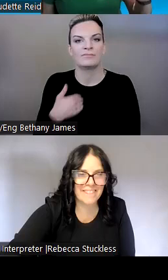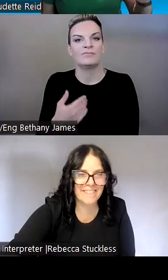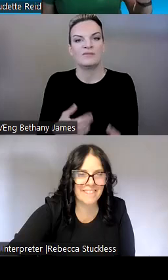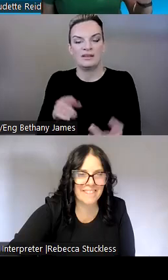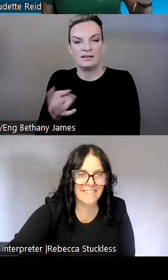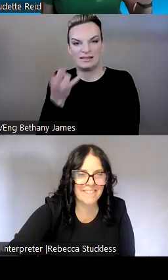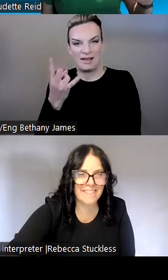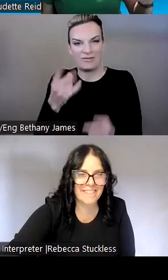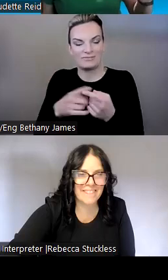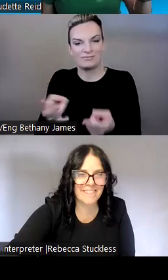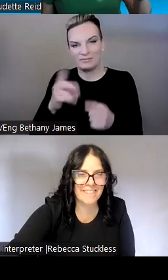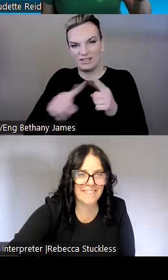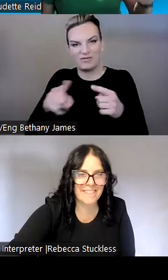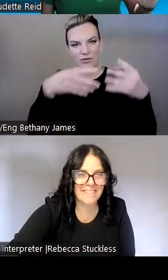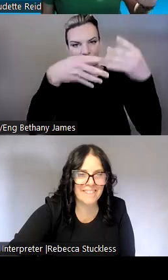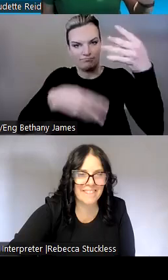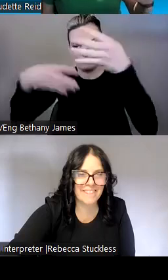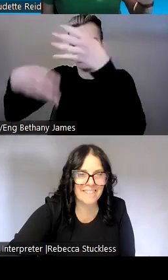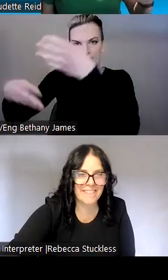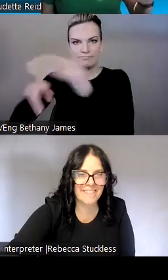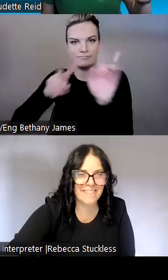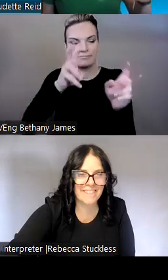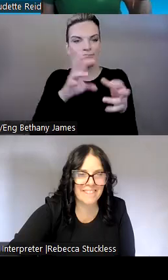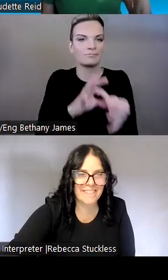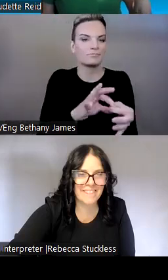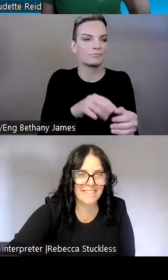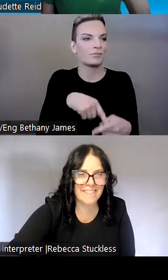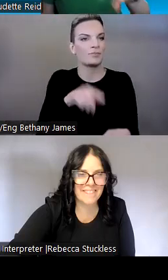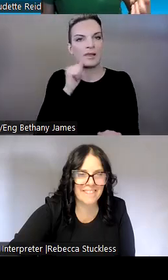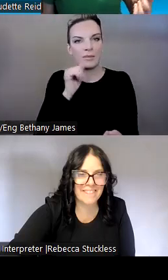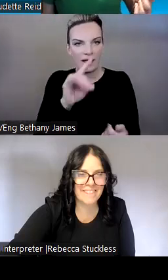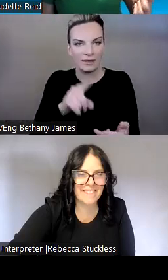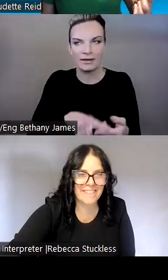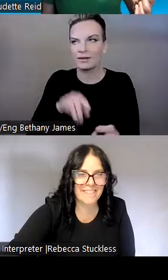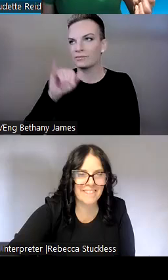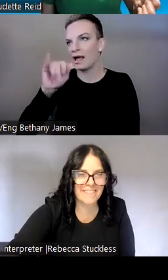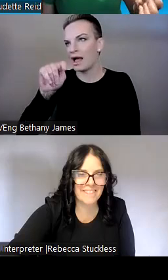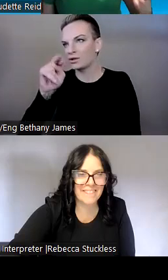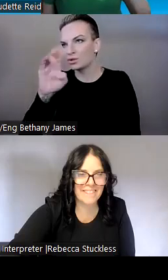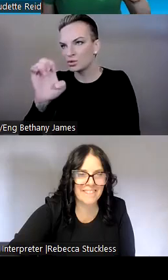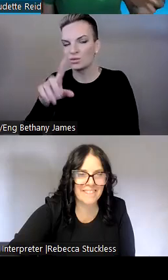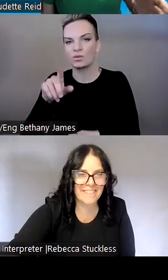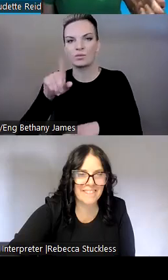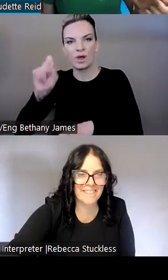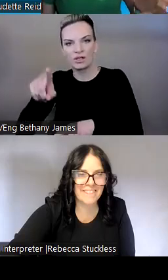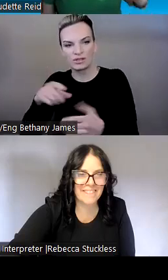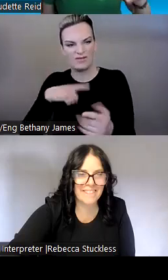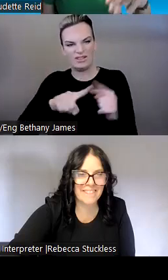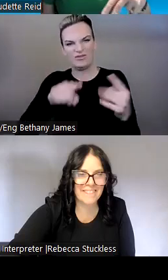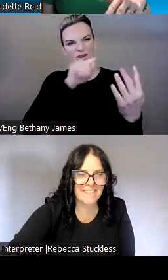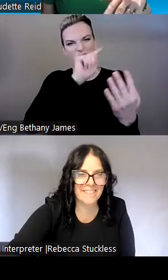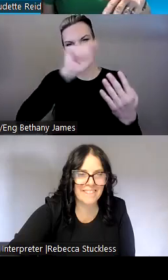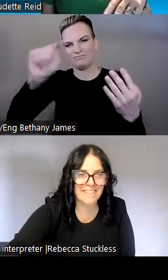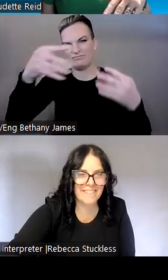to Apple ID and iTunes questions. And within each one of those topic areas, the documents are